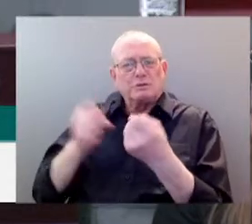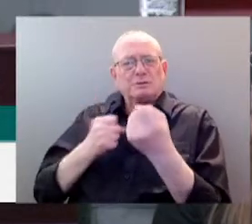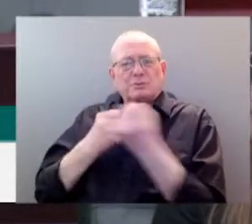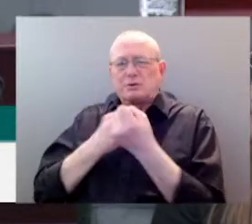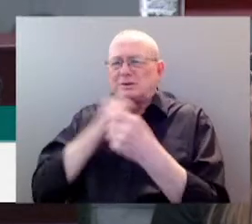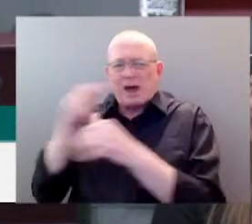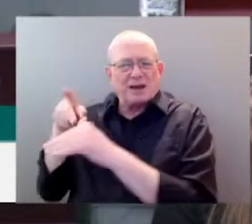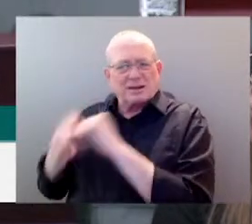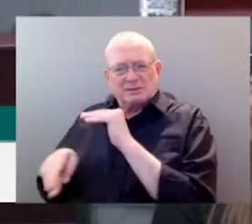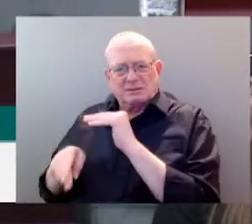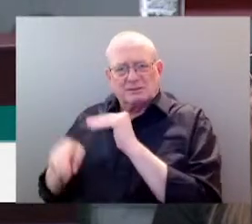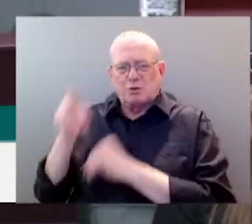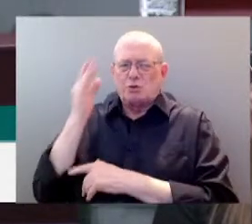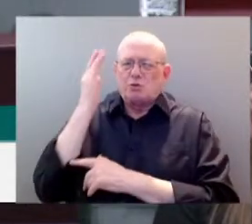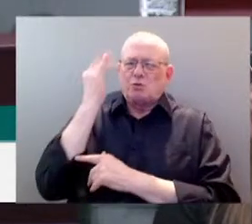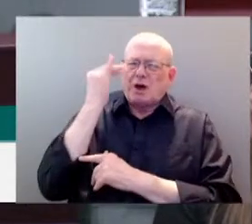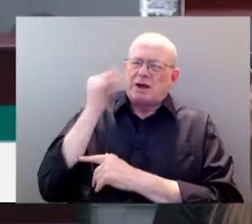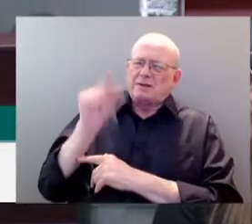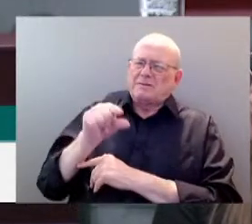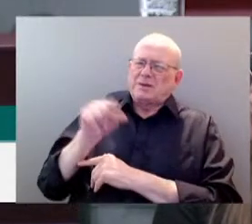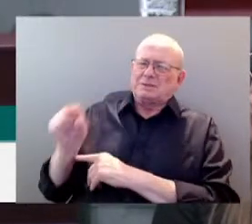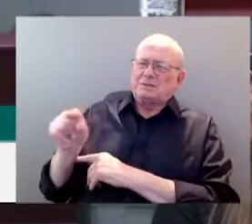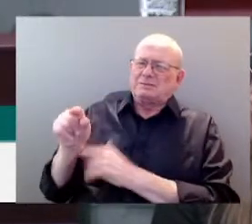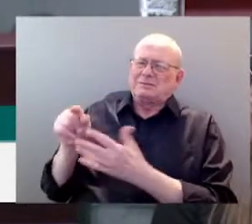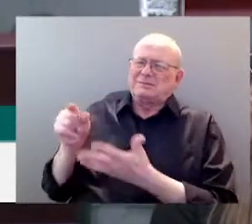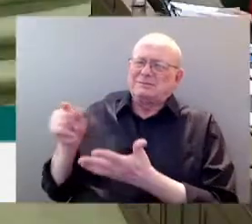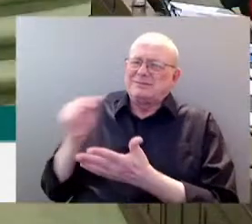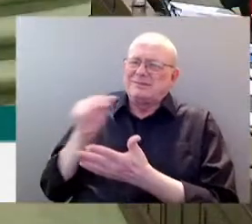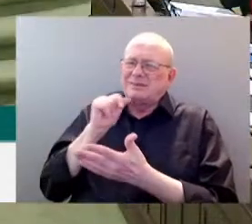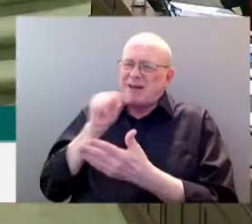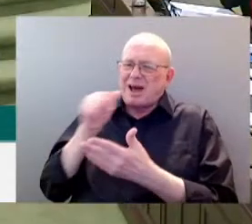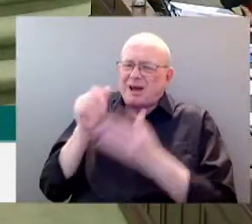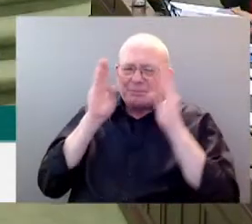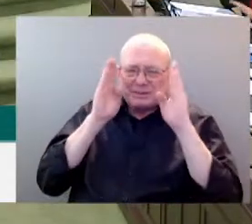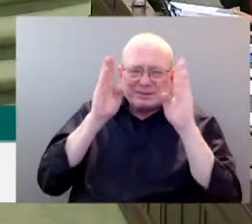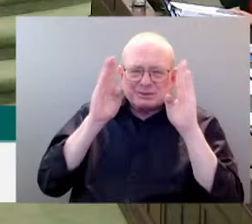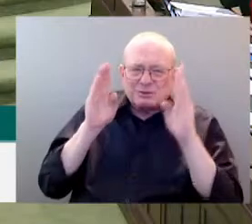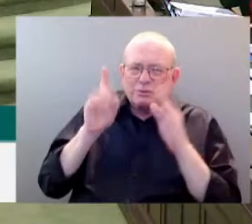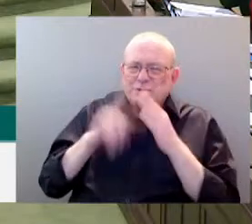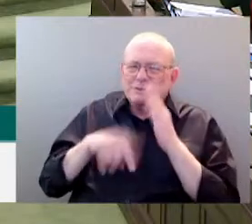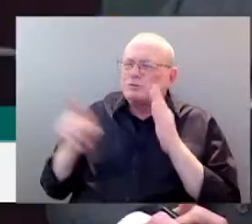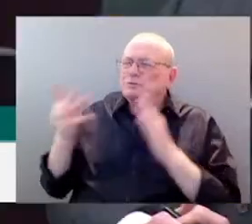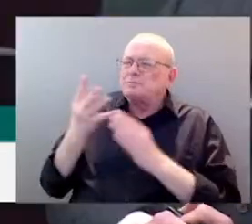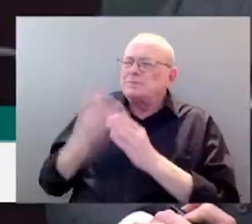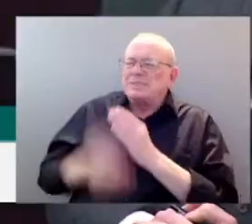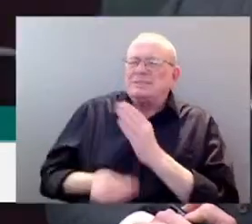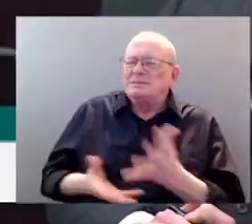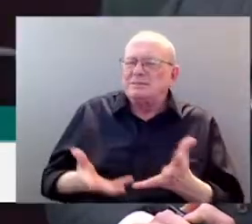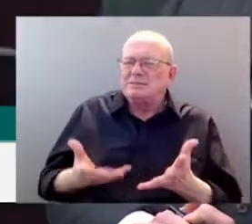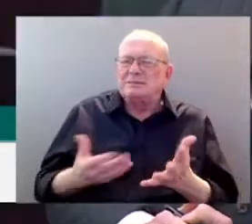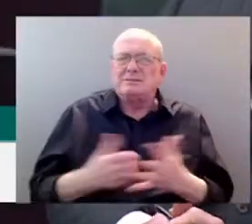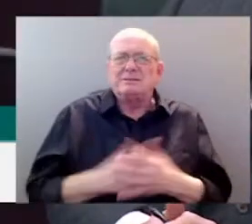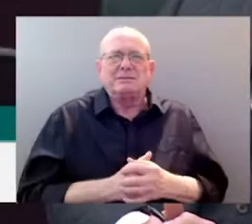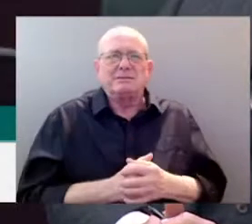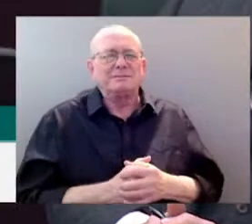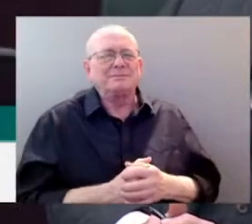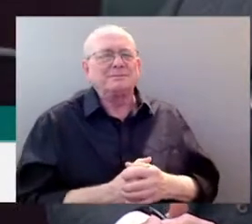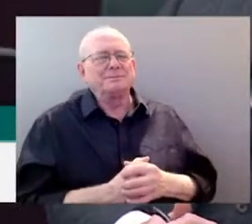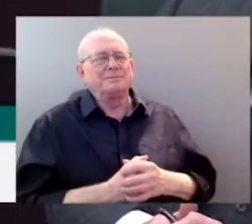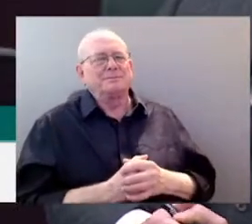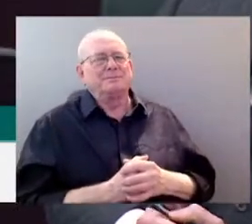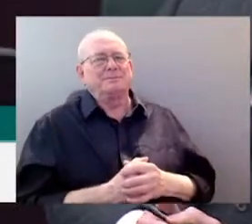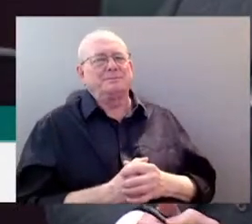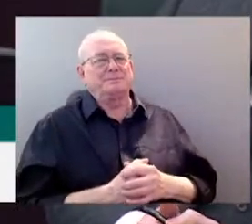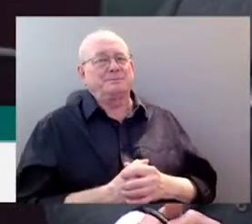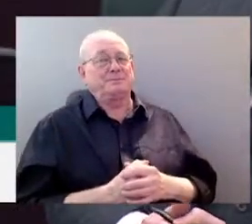see this what are they missing The Honorable the minister of Health speaker we're adding over a billion dollars